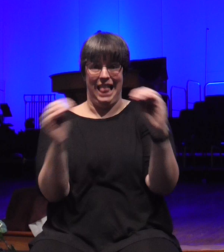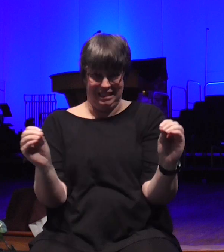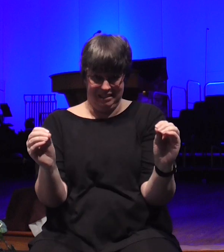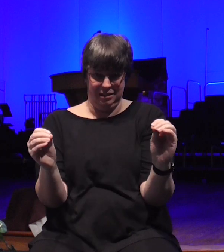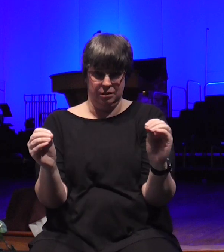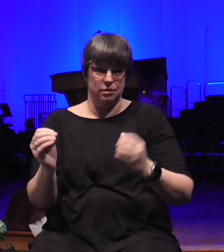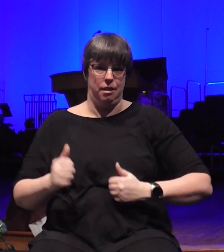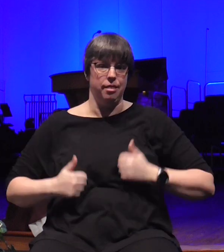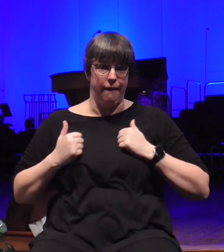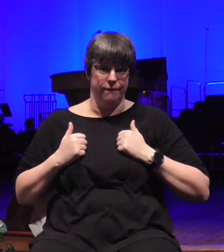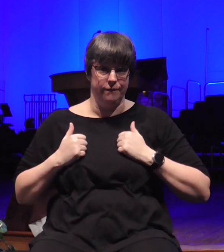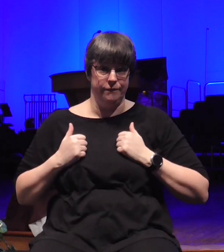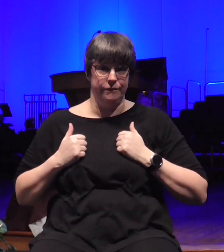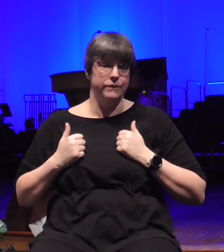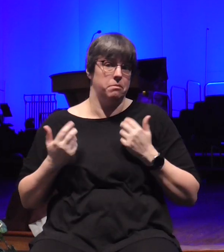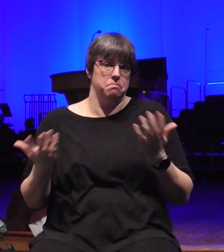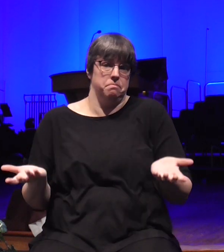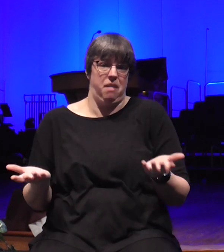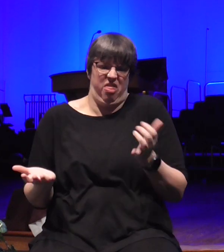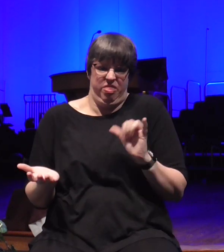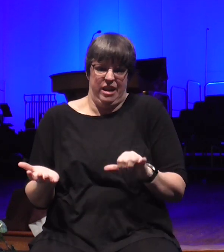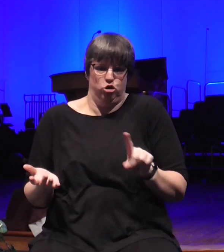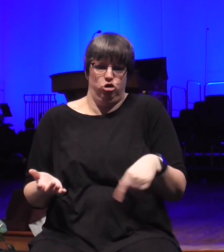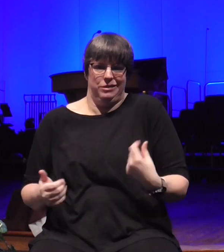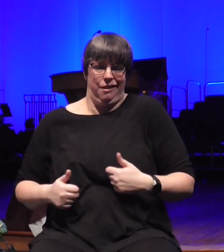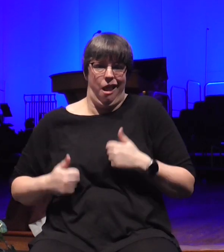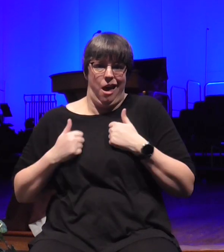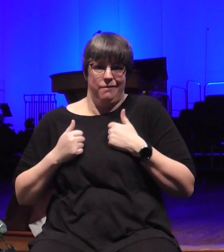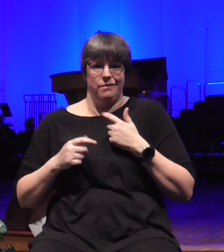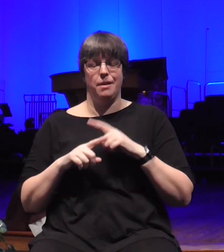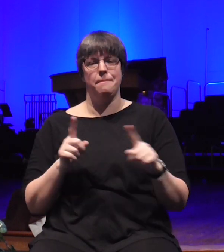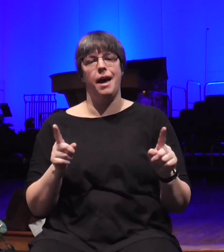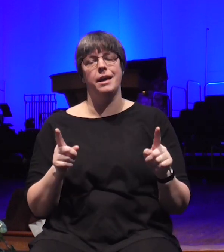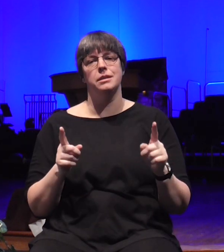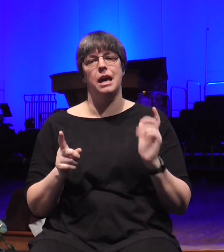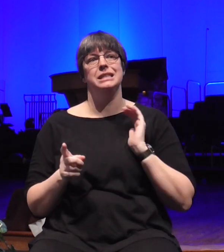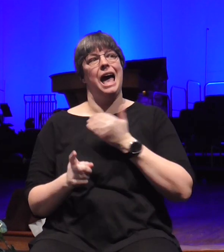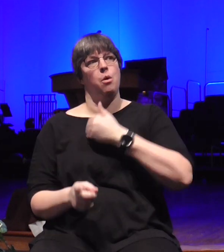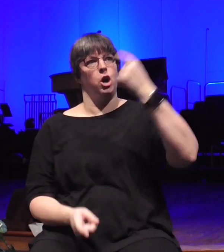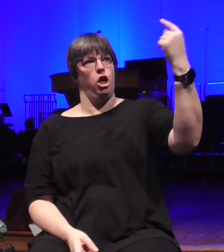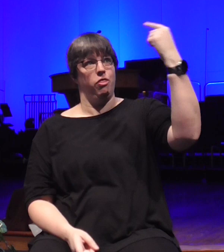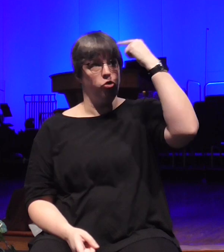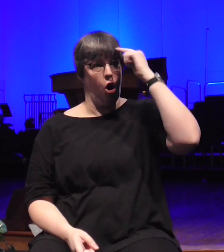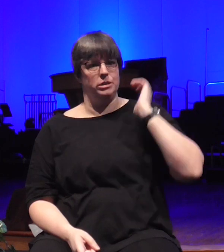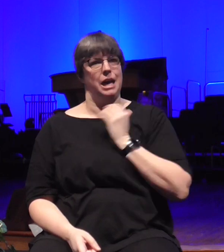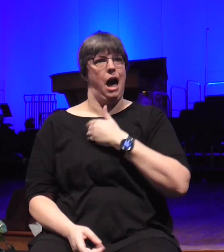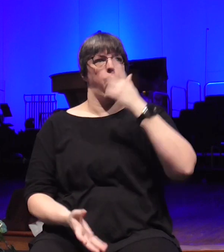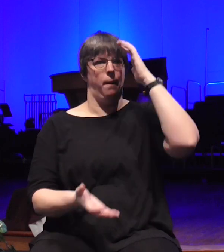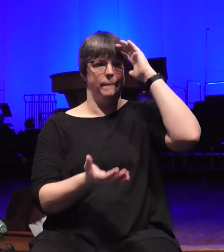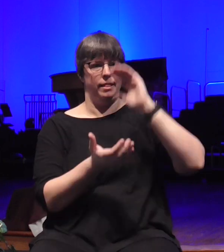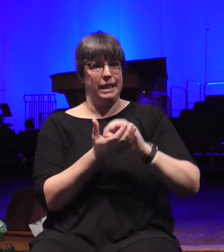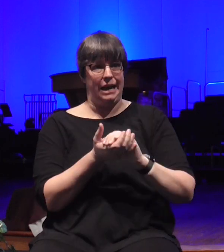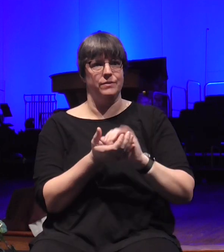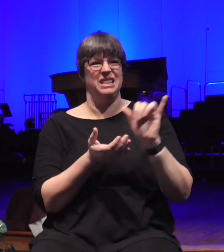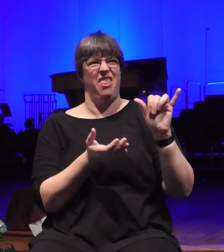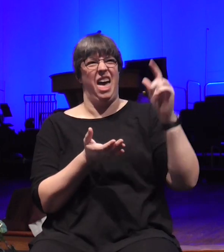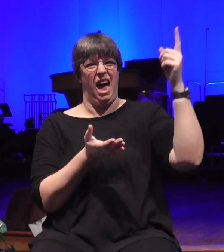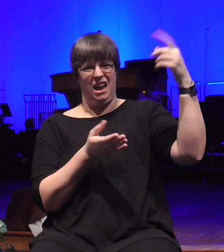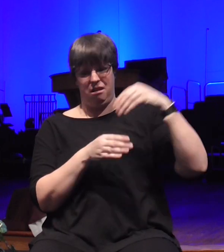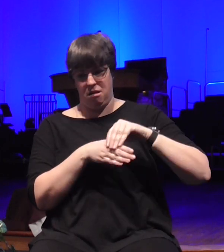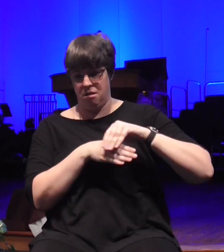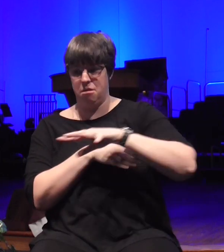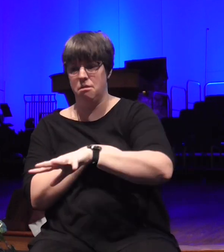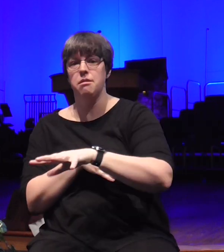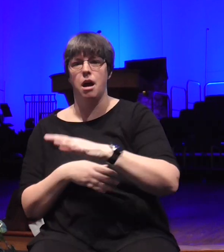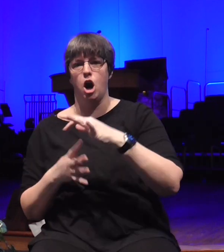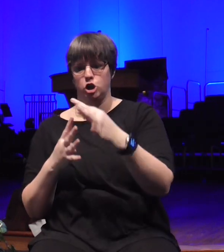cannot. But it's especially our choices of our thoughts and our beliefs that write the script so much in our life.